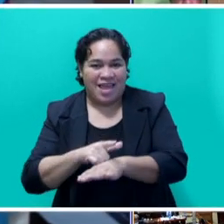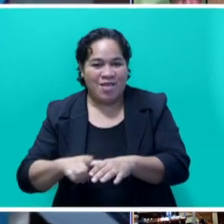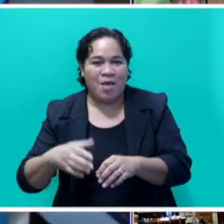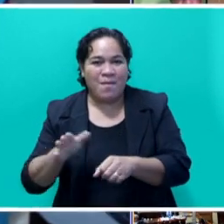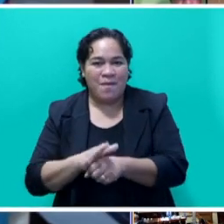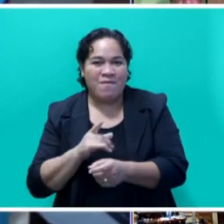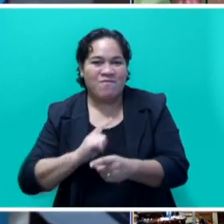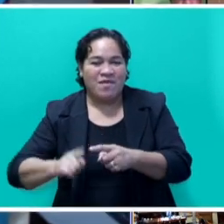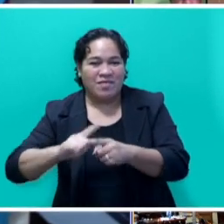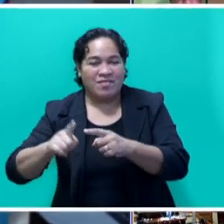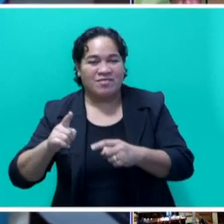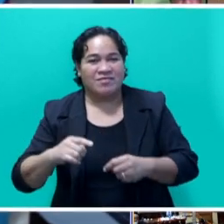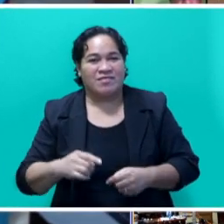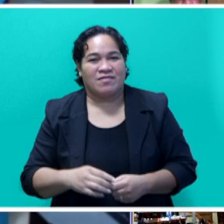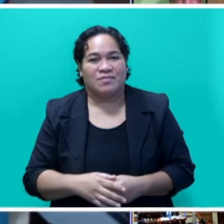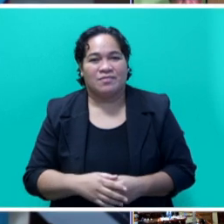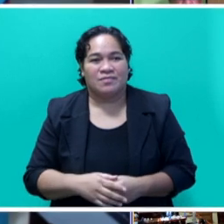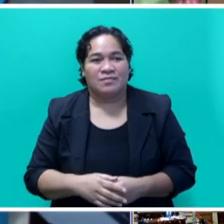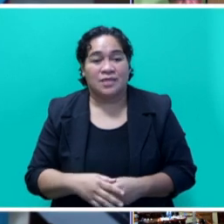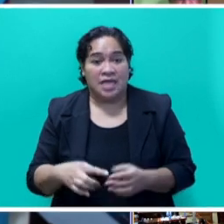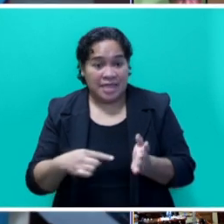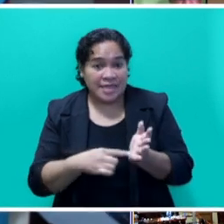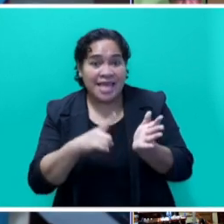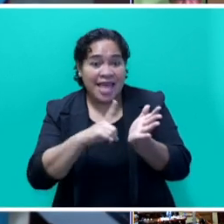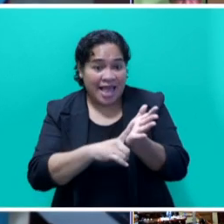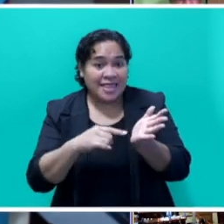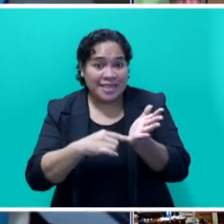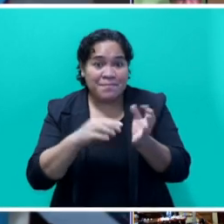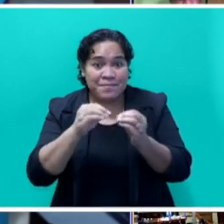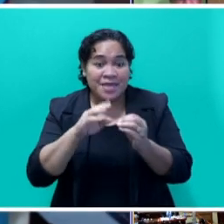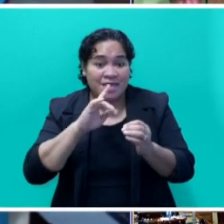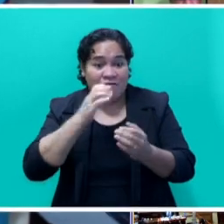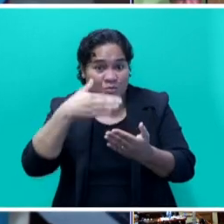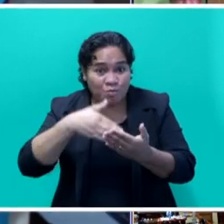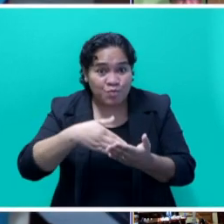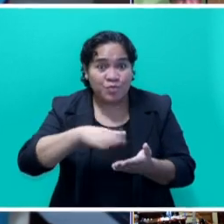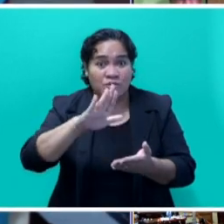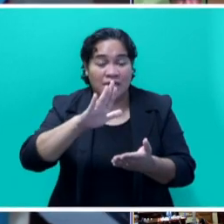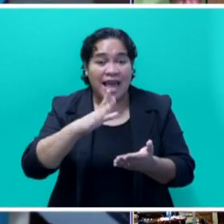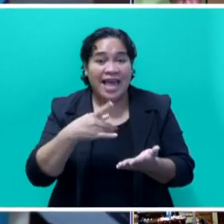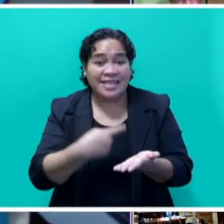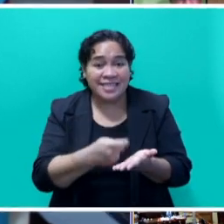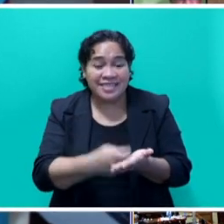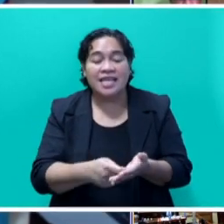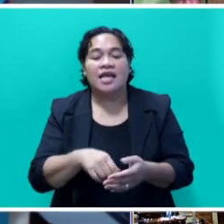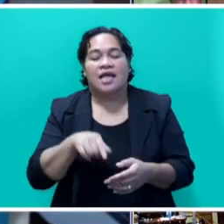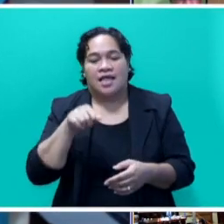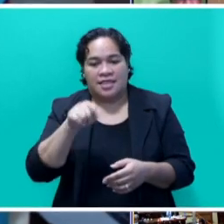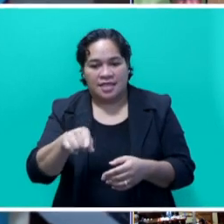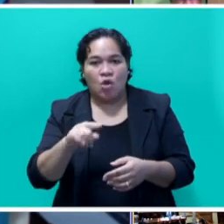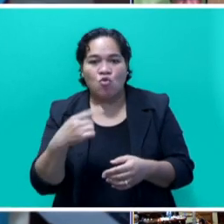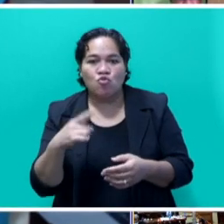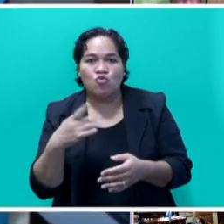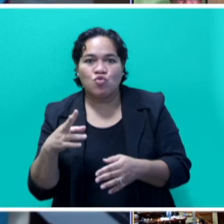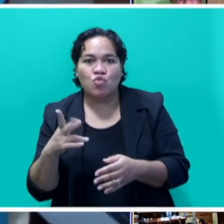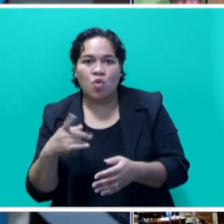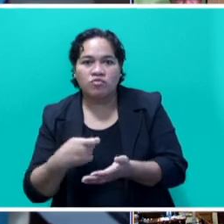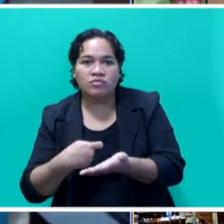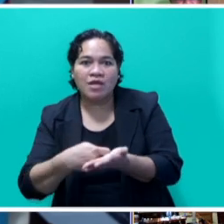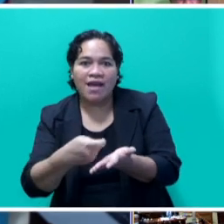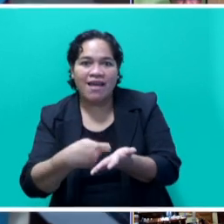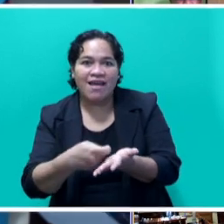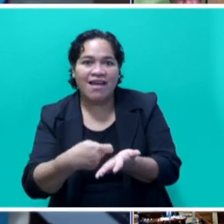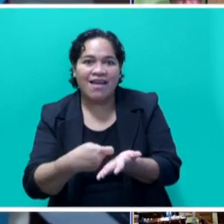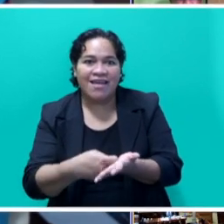been leased. Once the TRTB approves the lease, the lessee does not have to return to the TRTB to